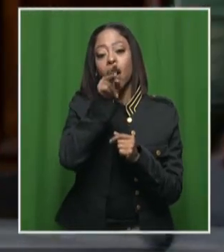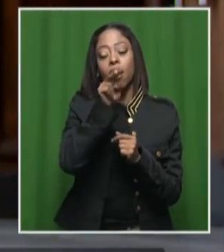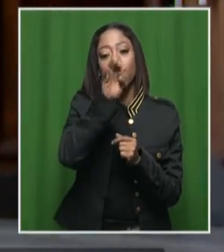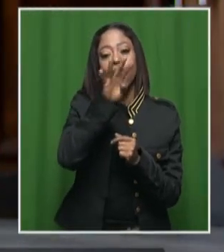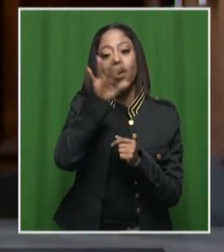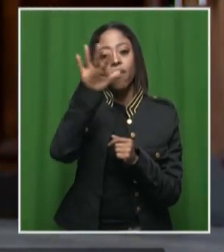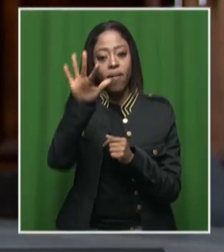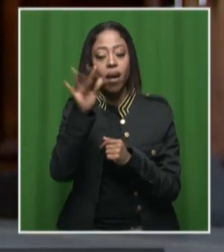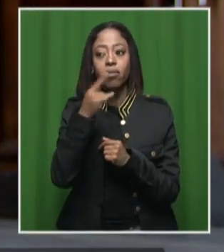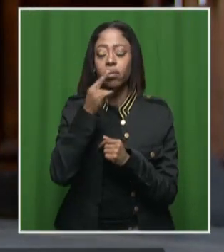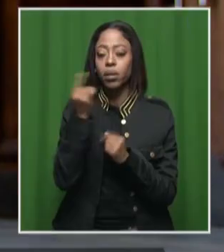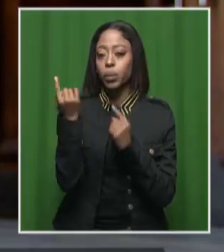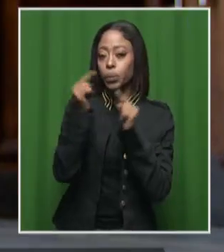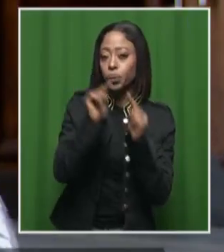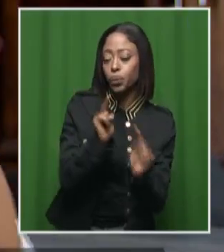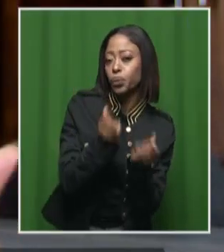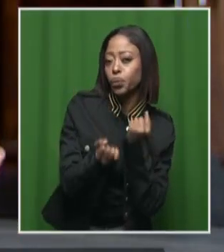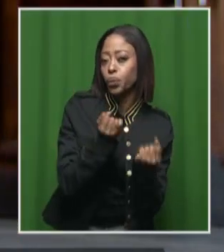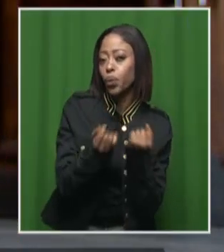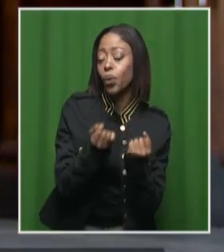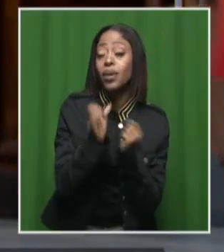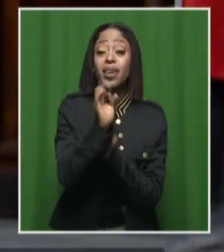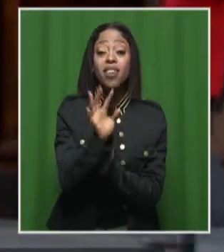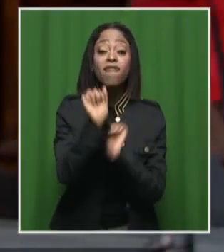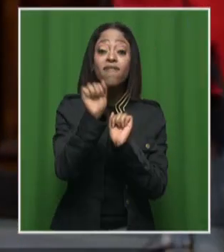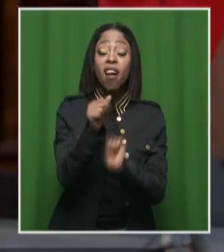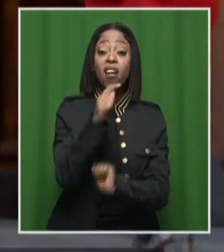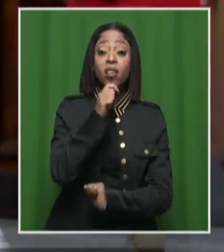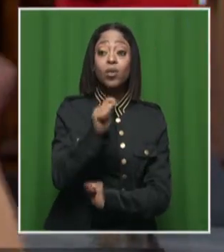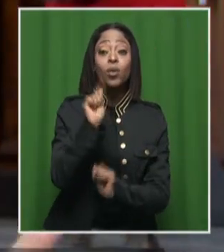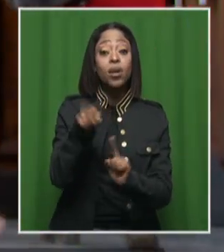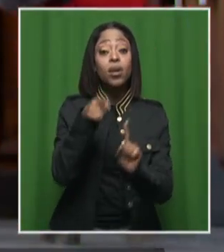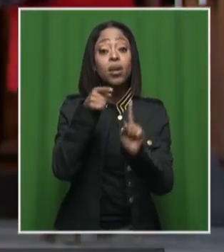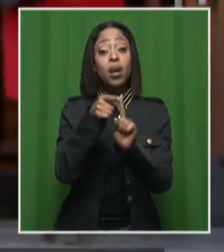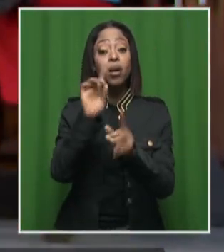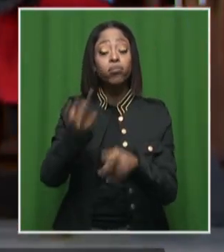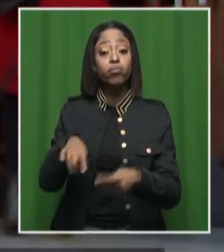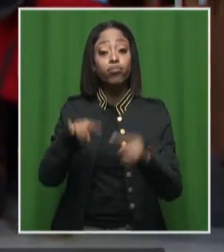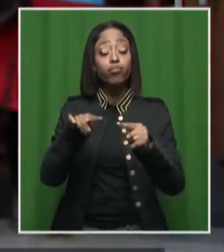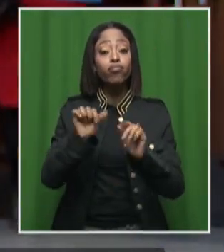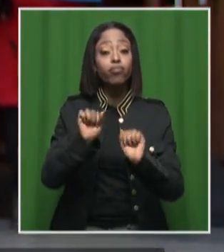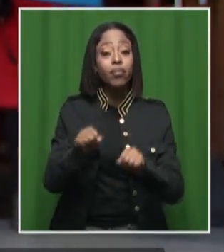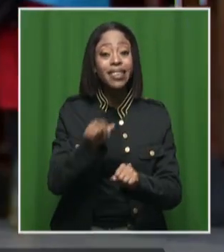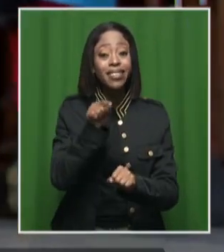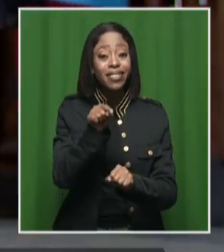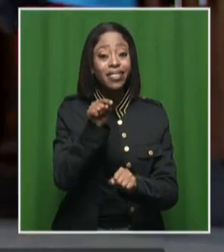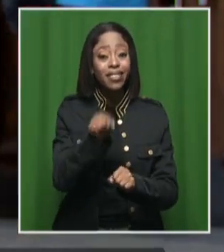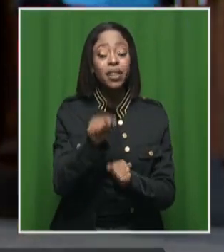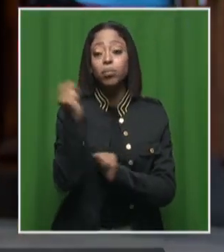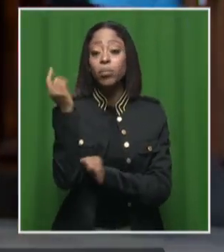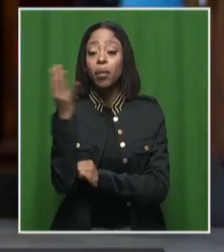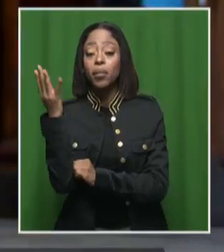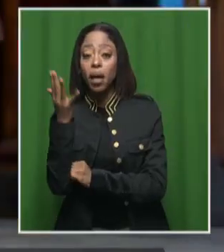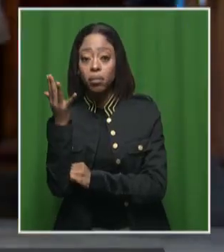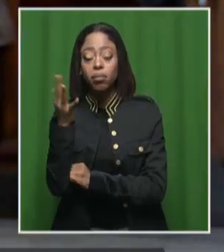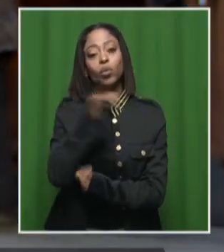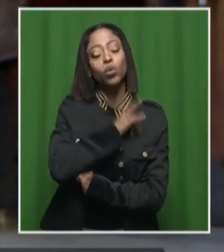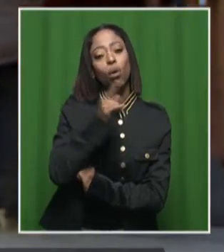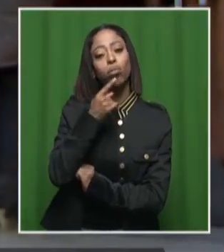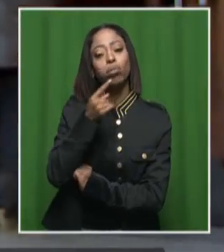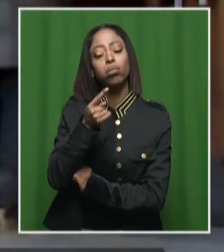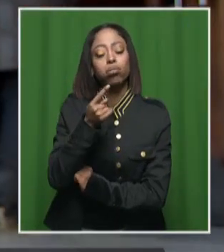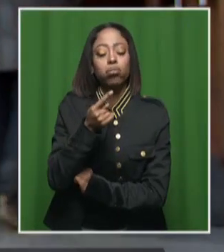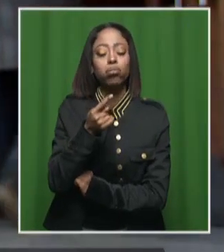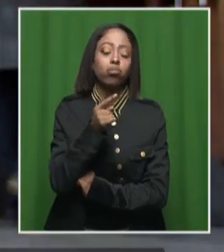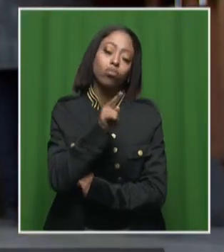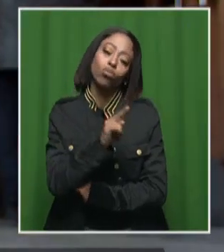the parties arrive in court if they do indeed intend to fully challenge this address, which they say is to